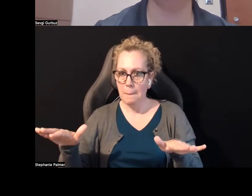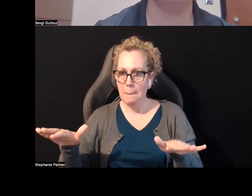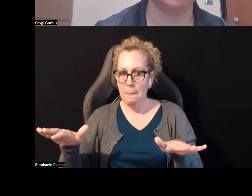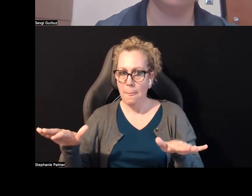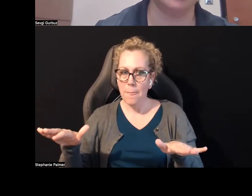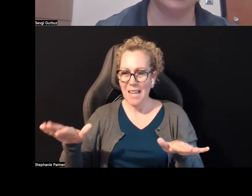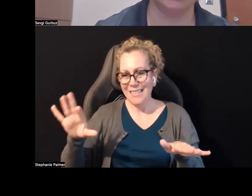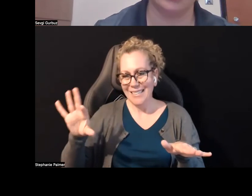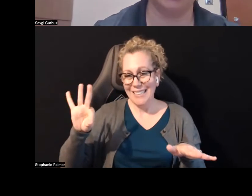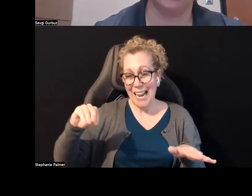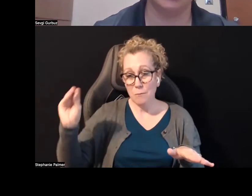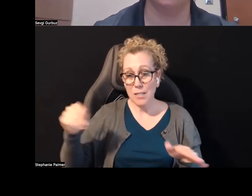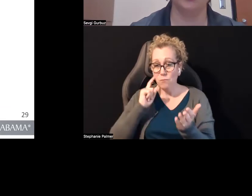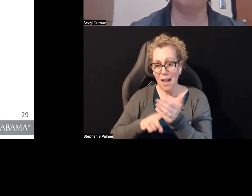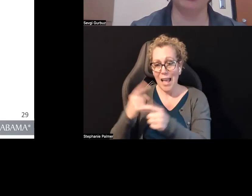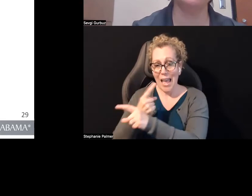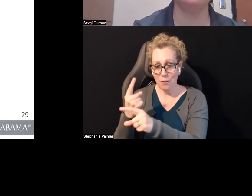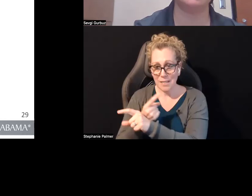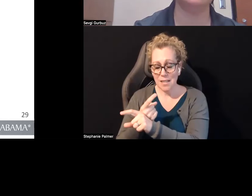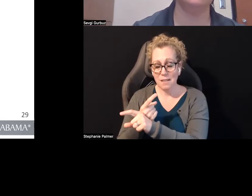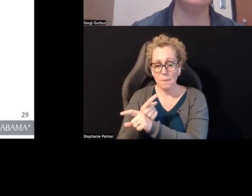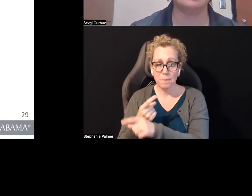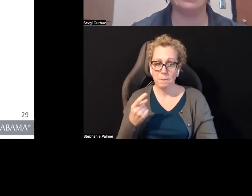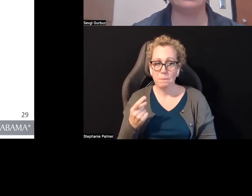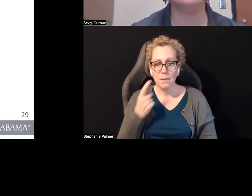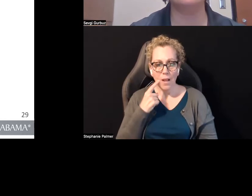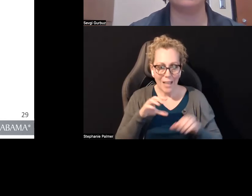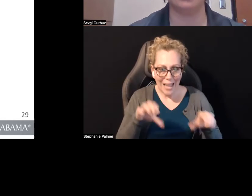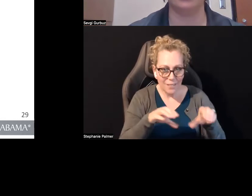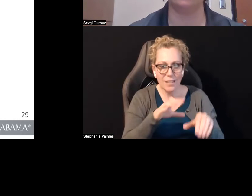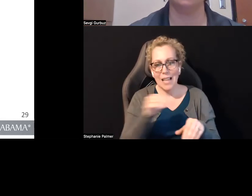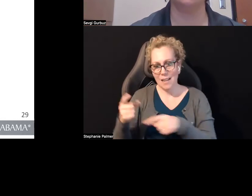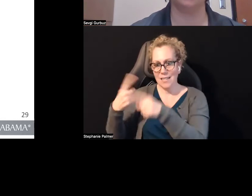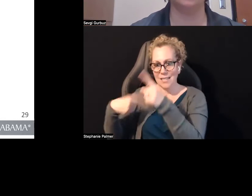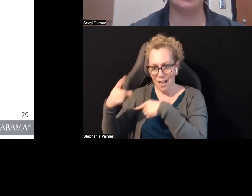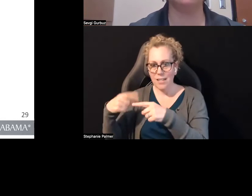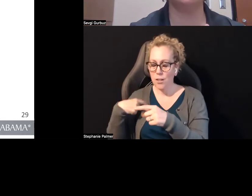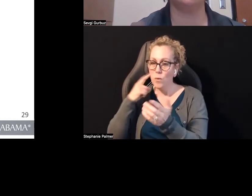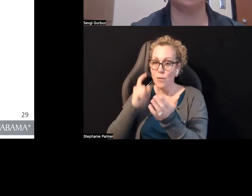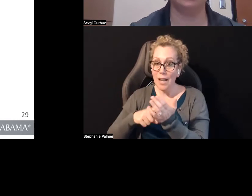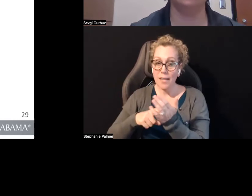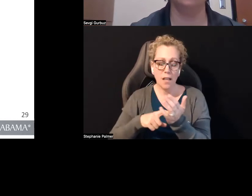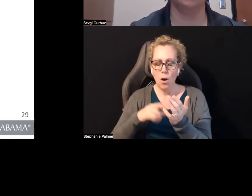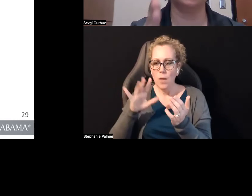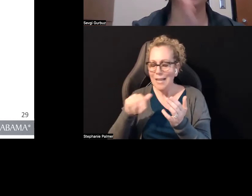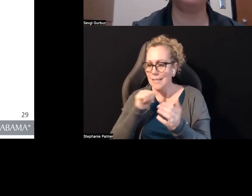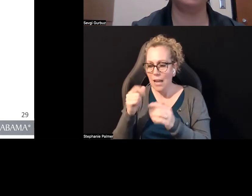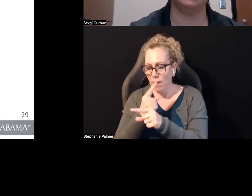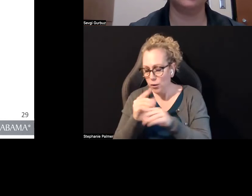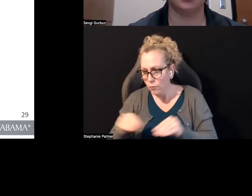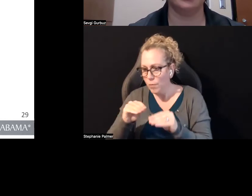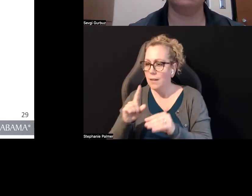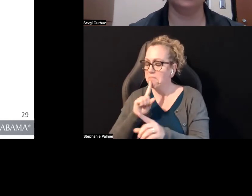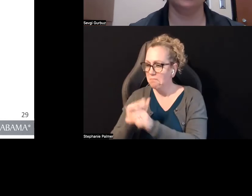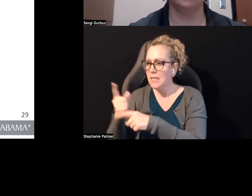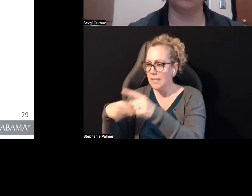least 90% recognition accuracy, both of activities and the signs. So we're able to determine over which